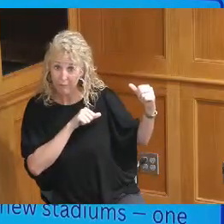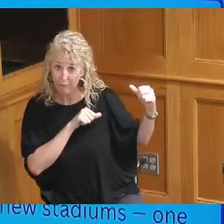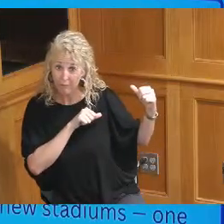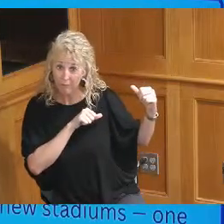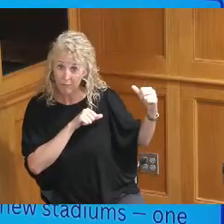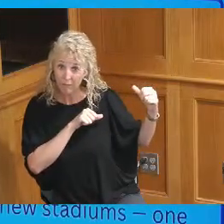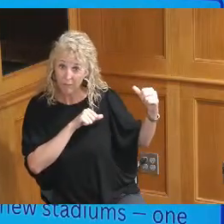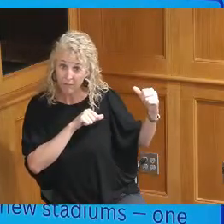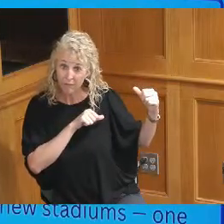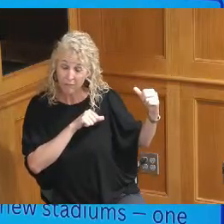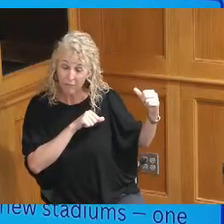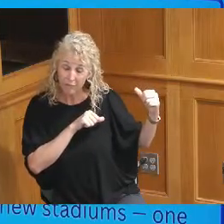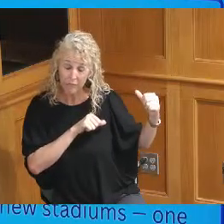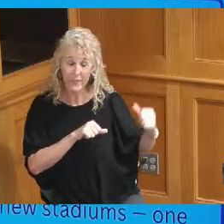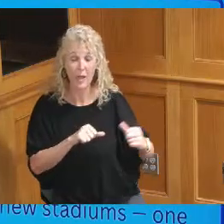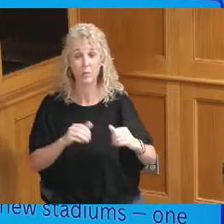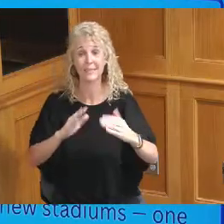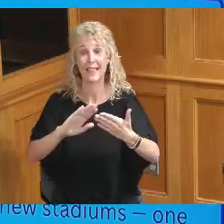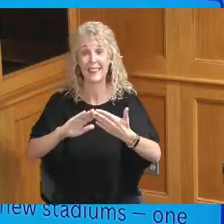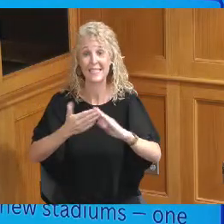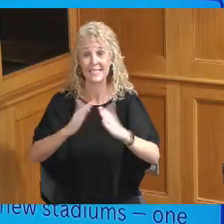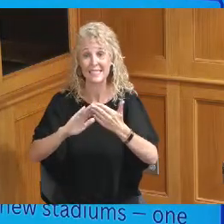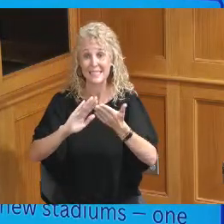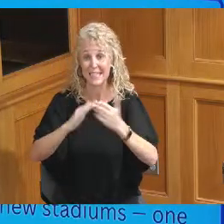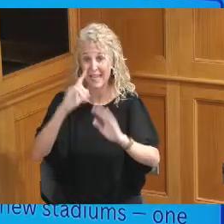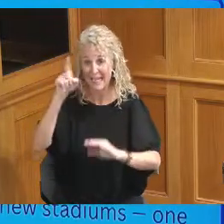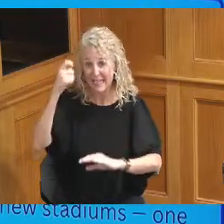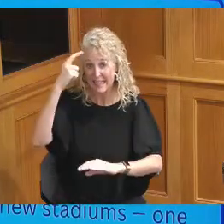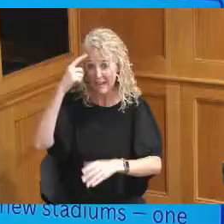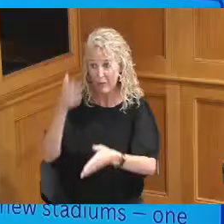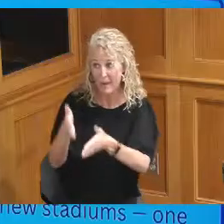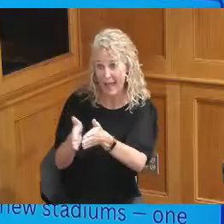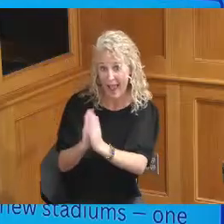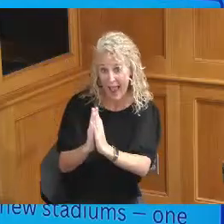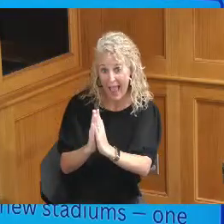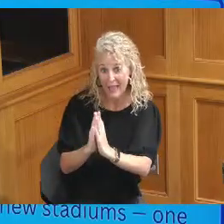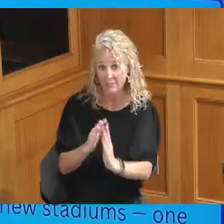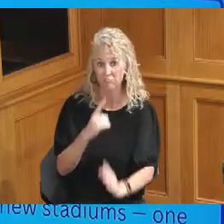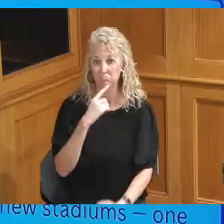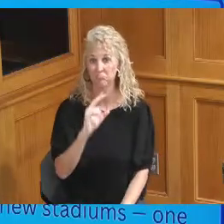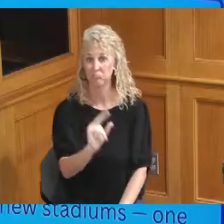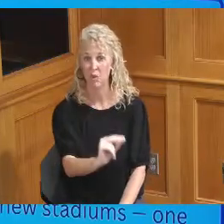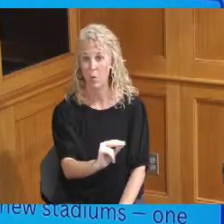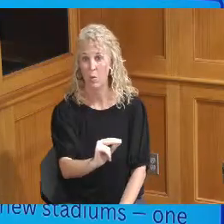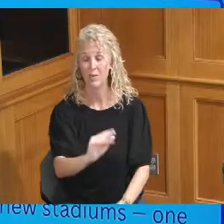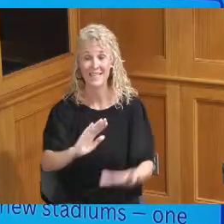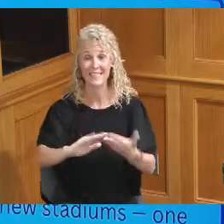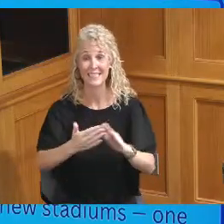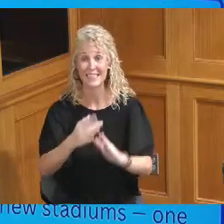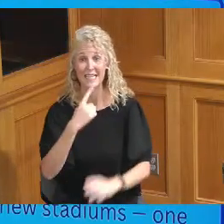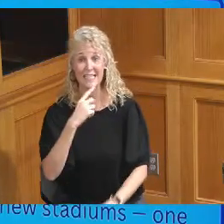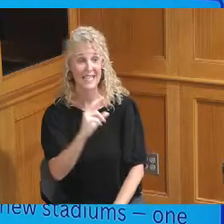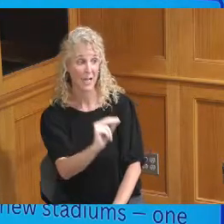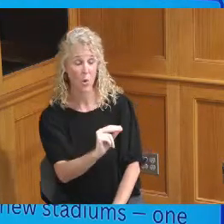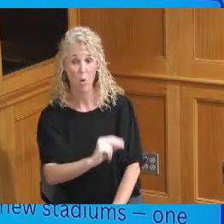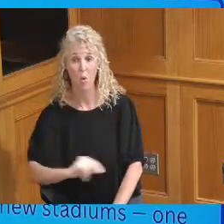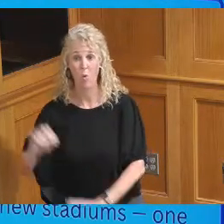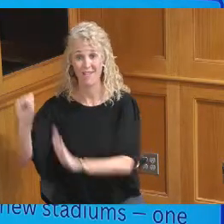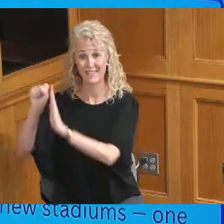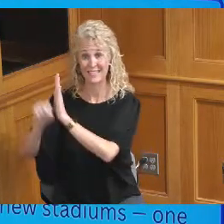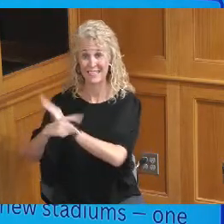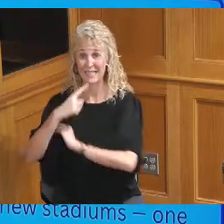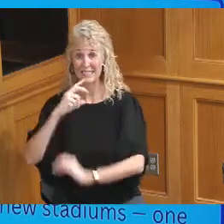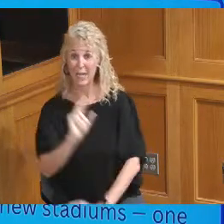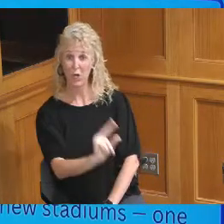some money. We didn't ask for it, but they put some in. The city said no. They told them no. The state said no. The city said